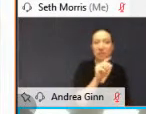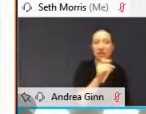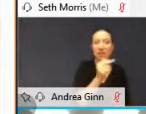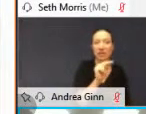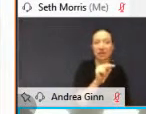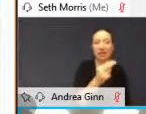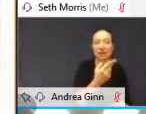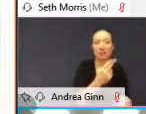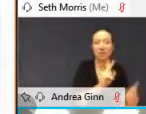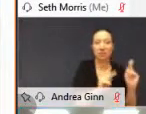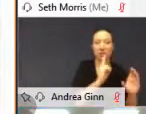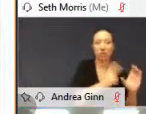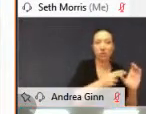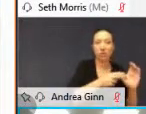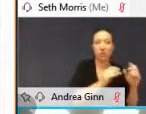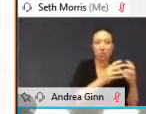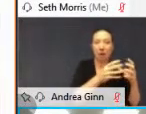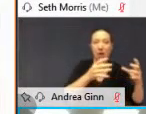size.